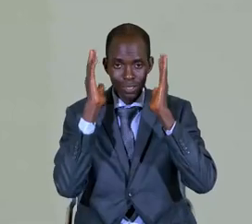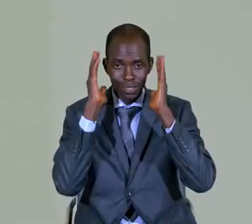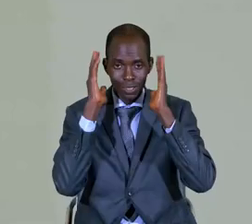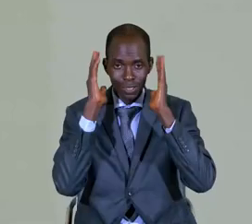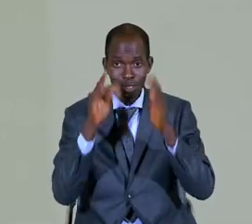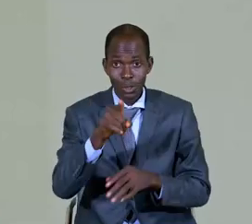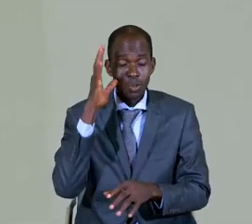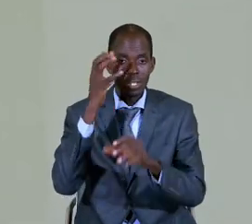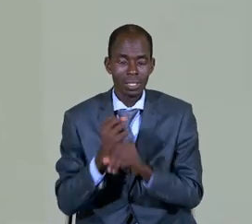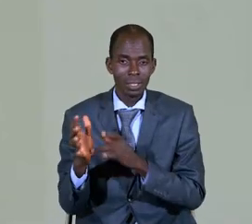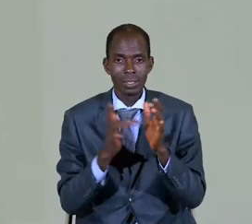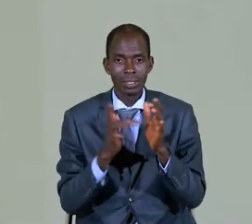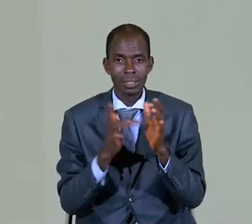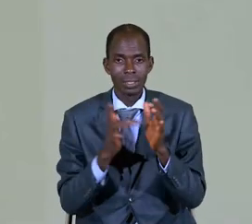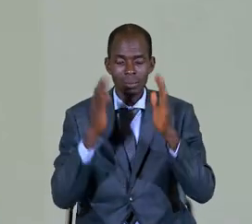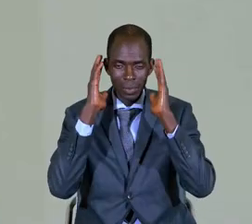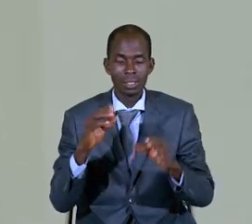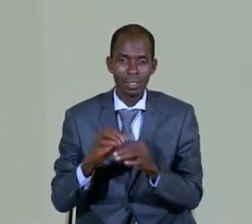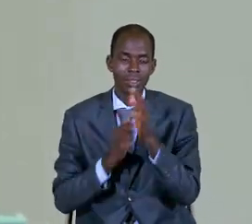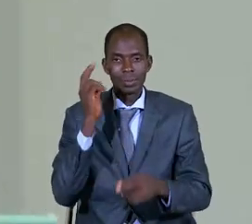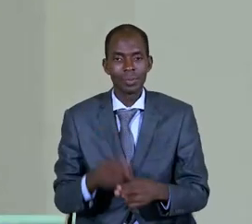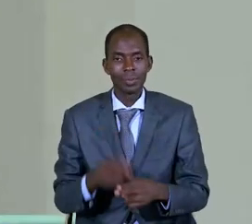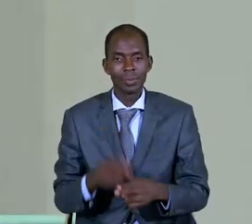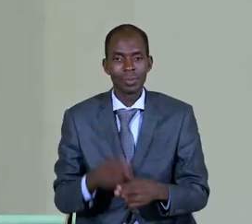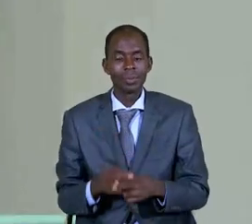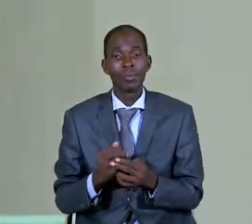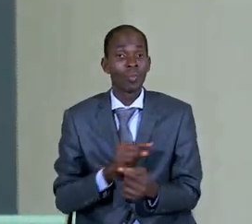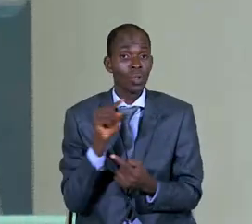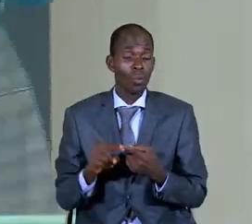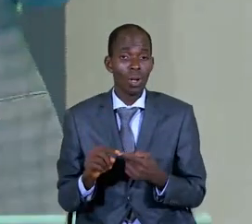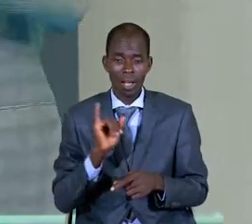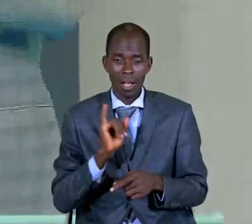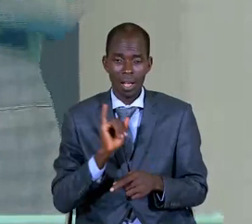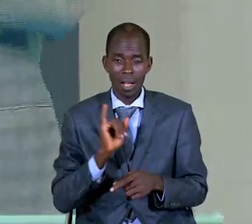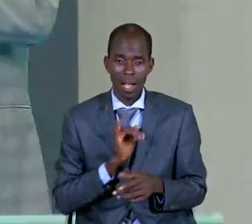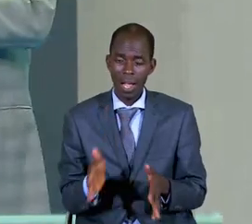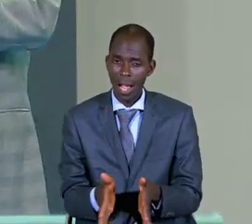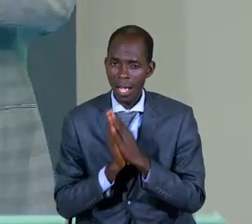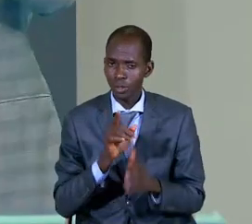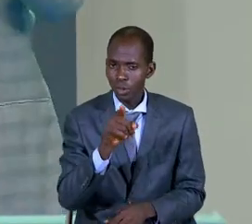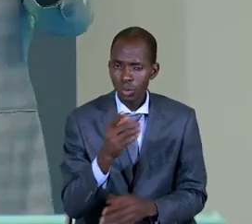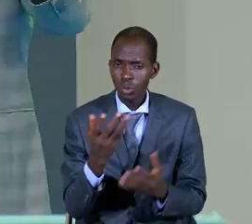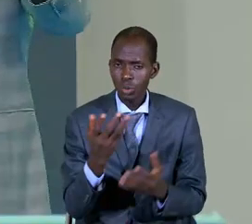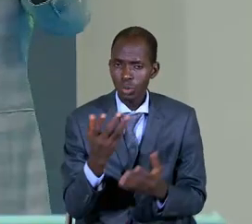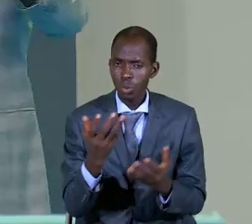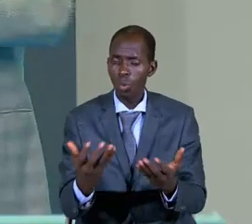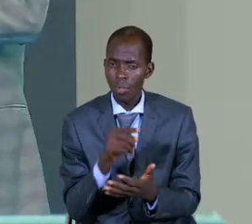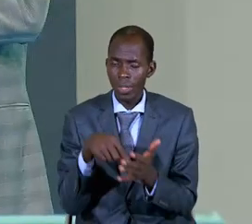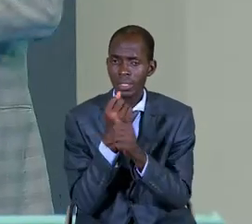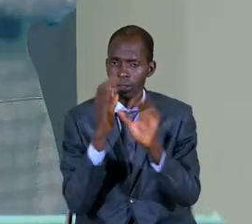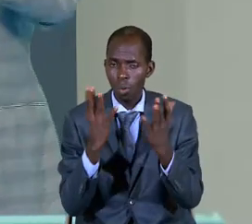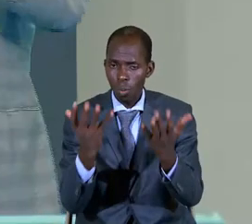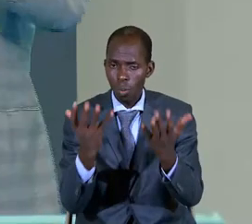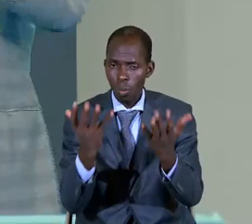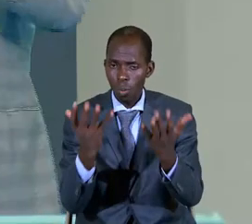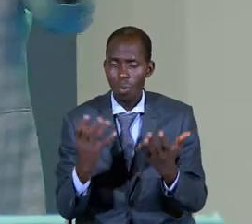catch Jesus' attention today. When I ask you, you want this Savior, you want this